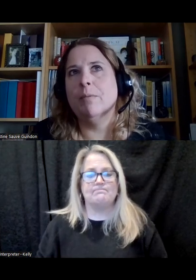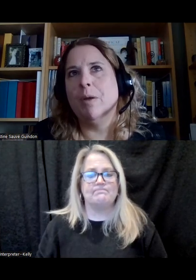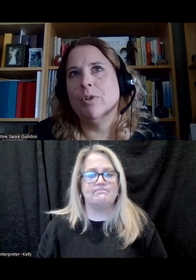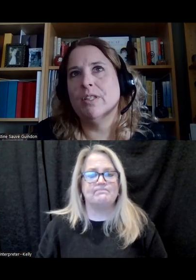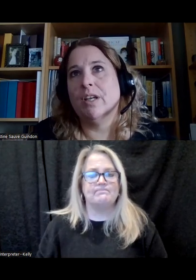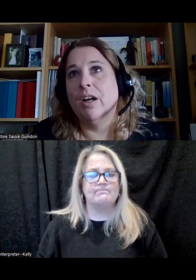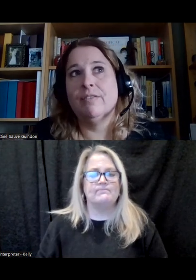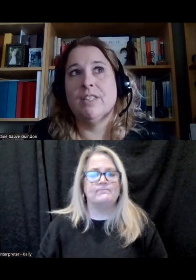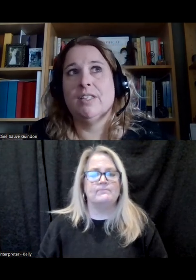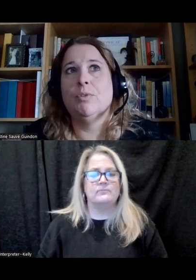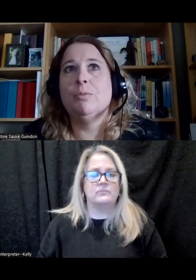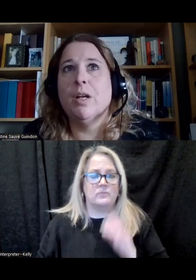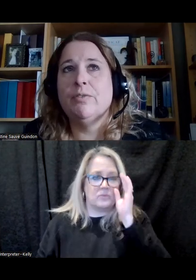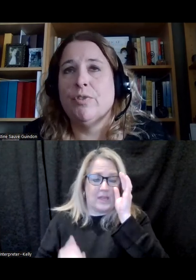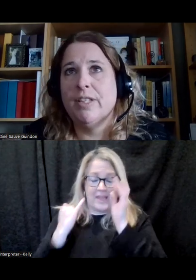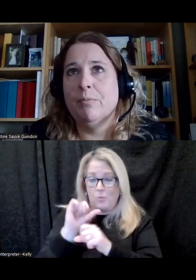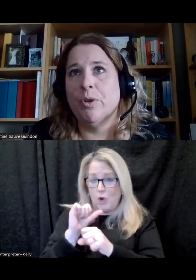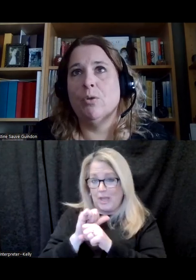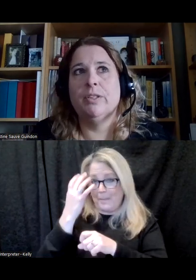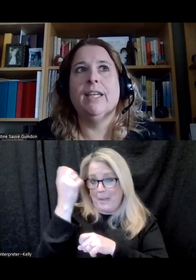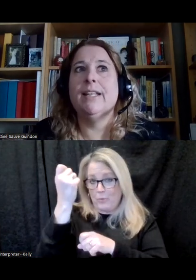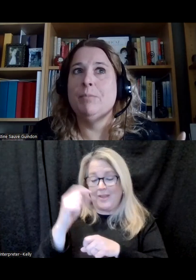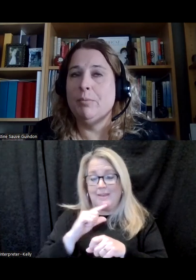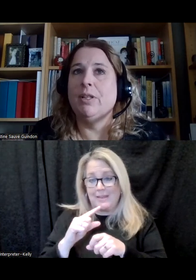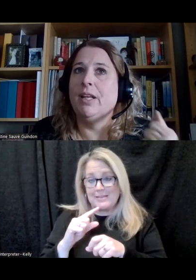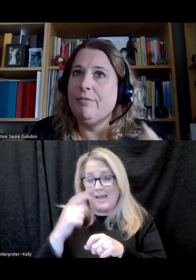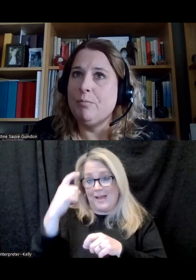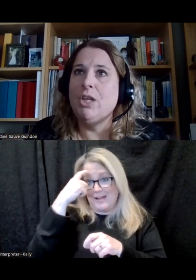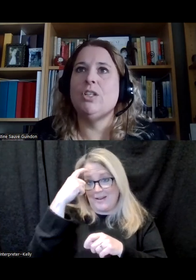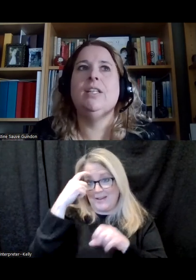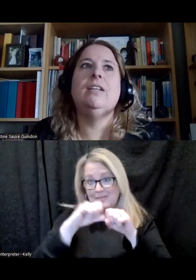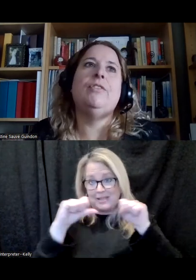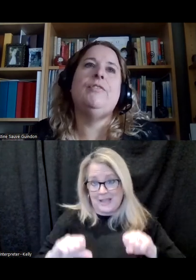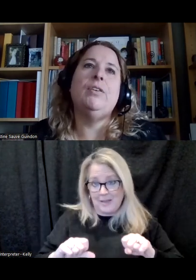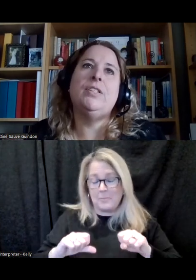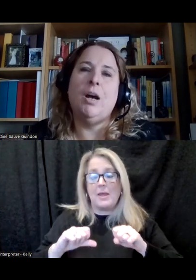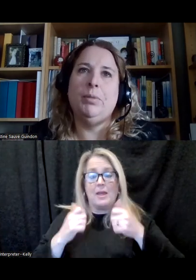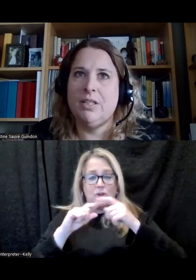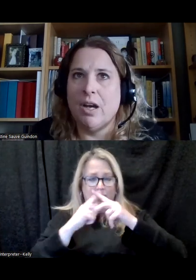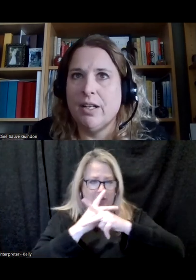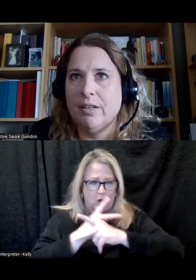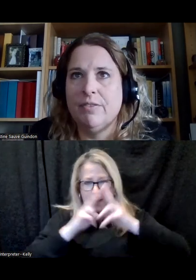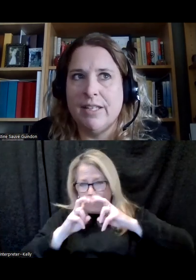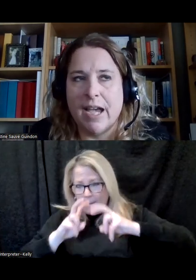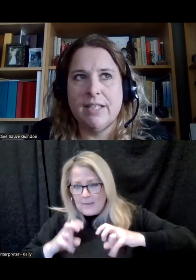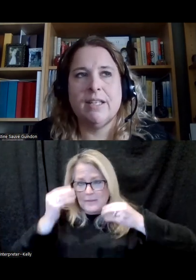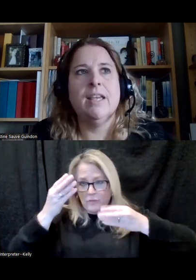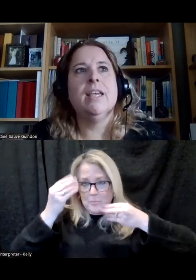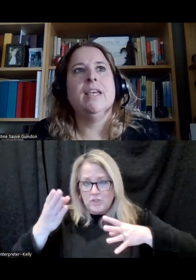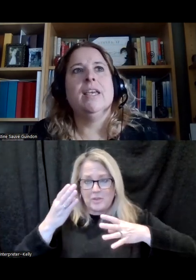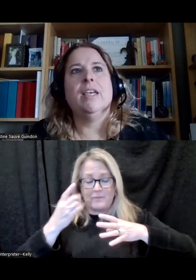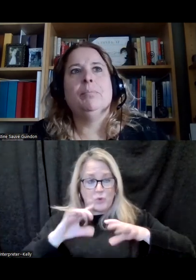if working memory is a cognitive system responsible for temporary holding and manipulating information needed for various complex cognitive